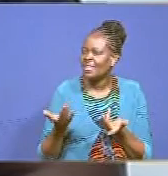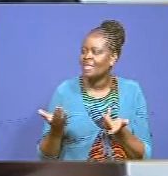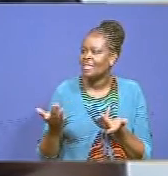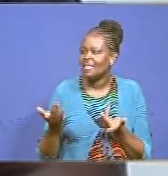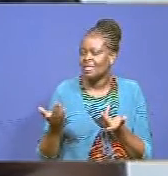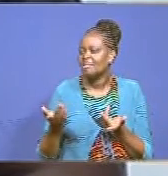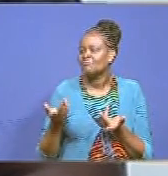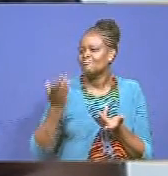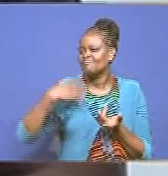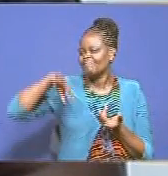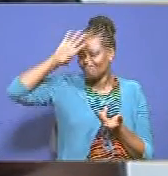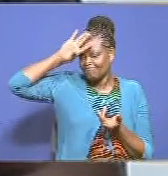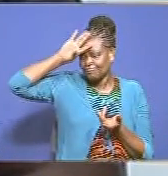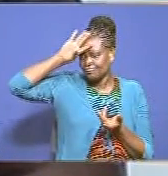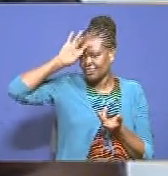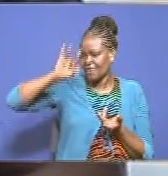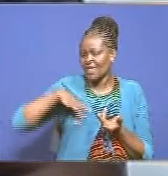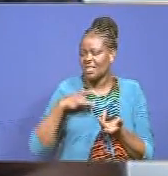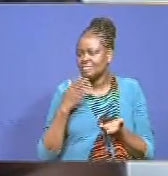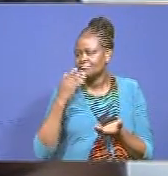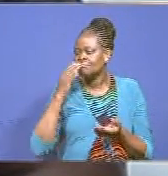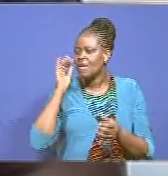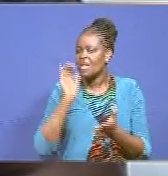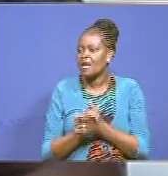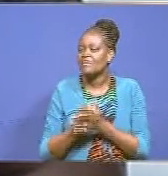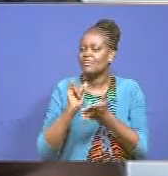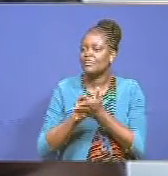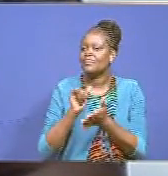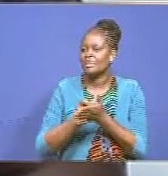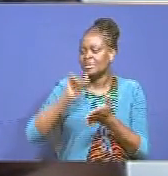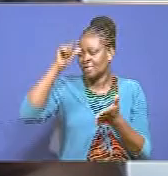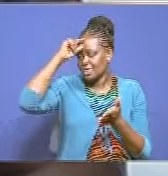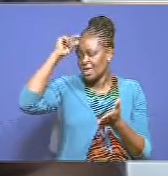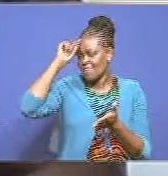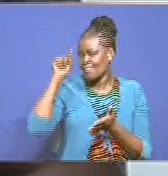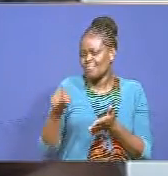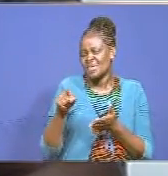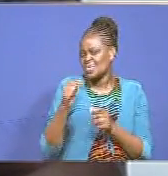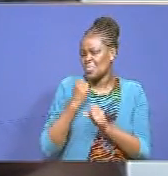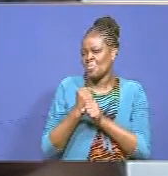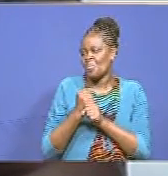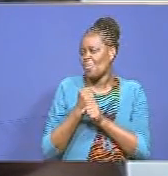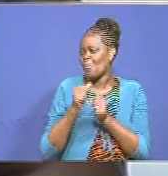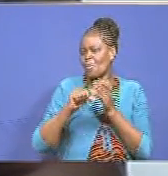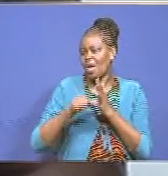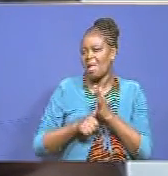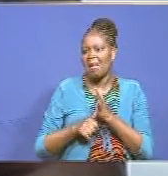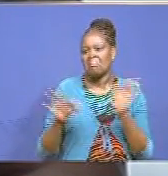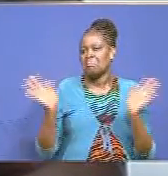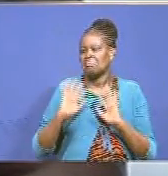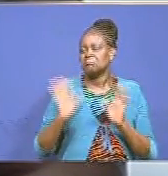bit disappointed. They feel and believe that the government is not really doing a lot to make sure that devolution